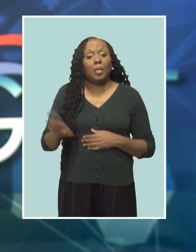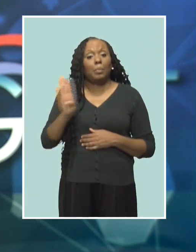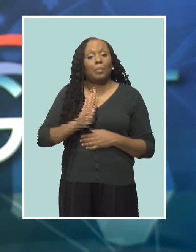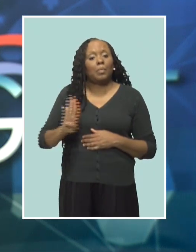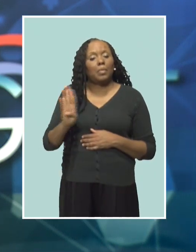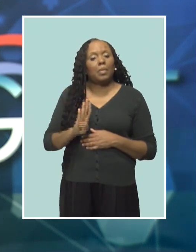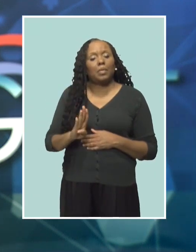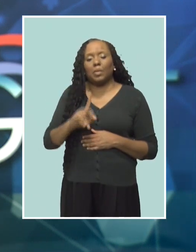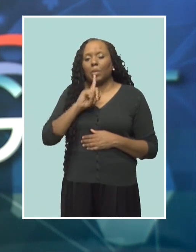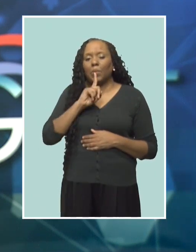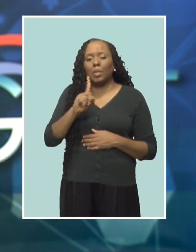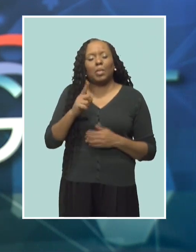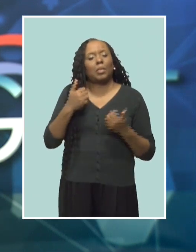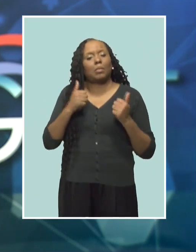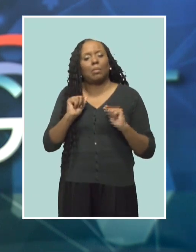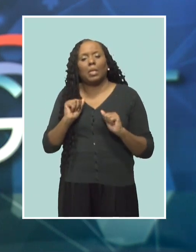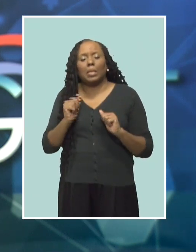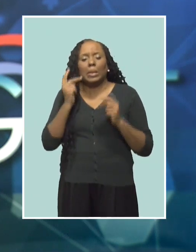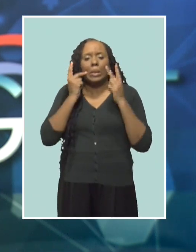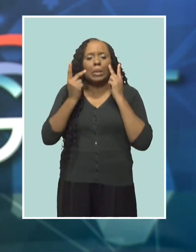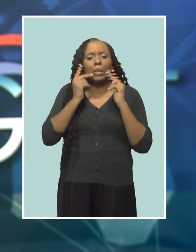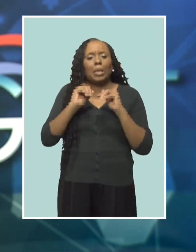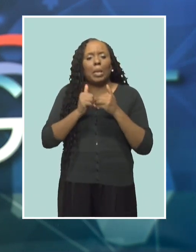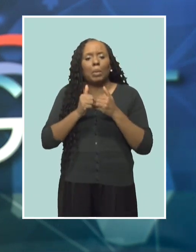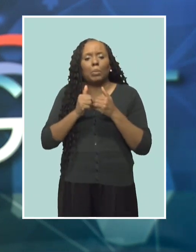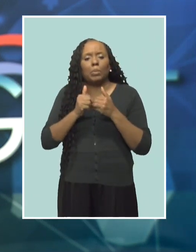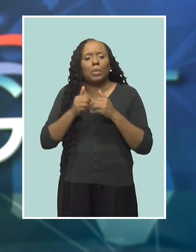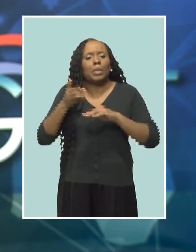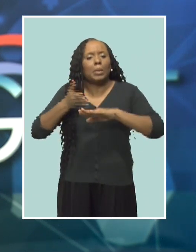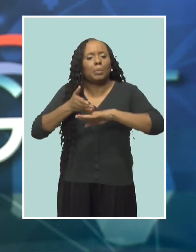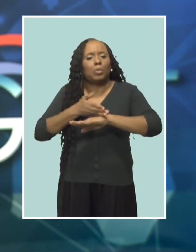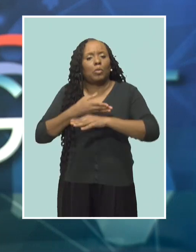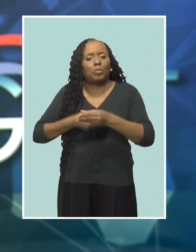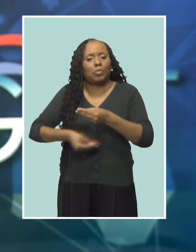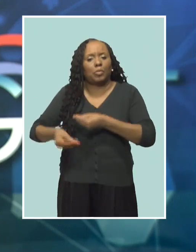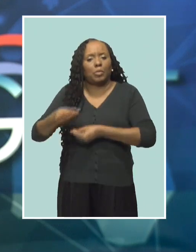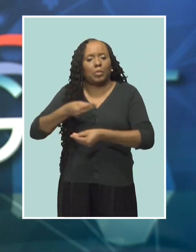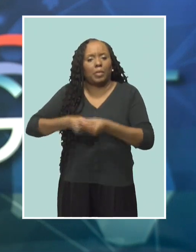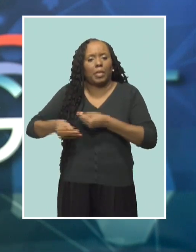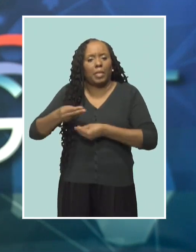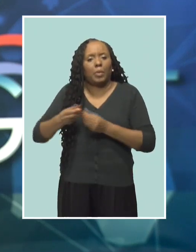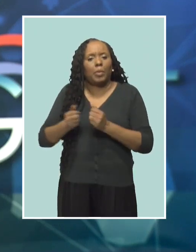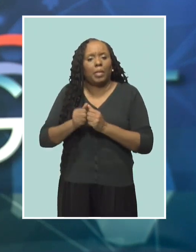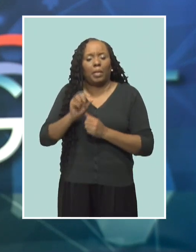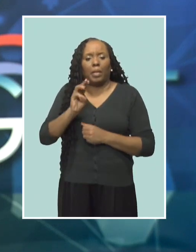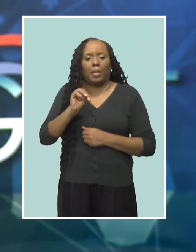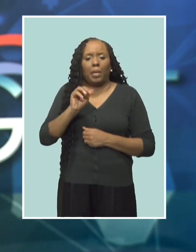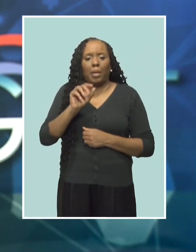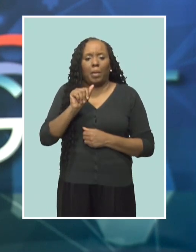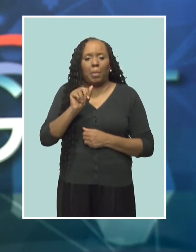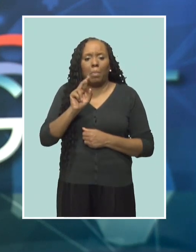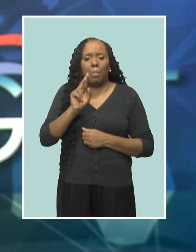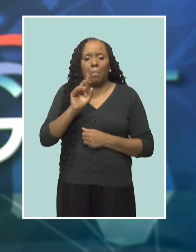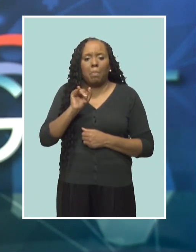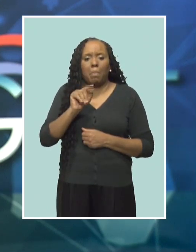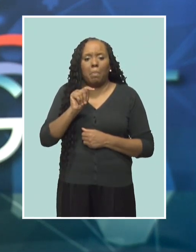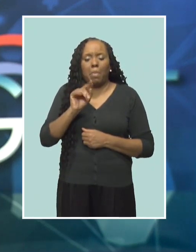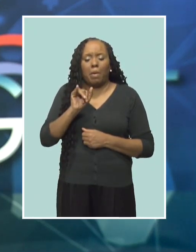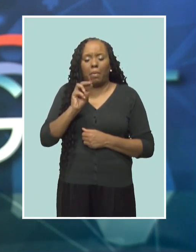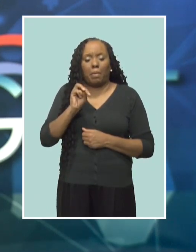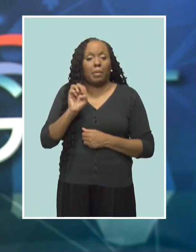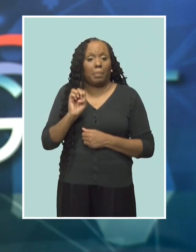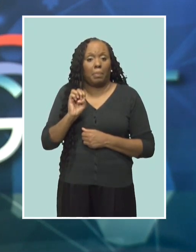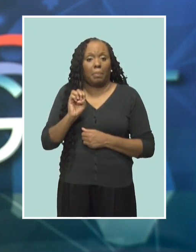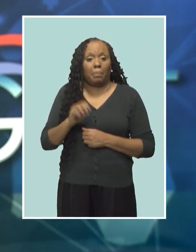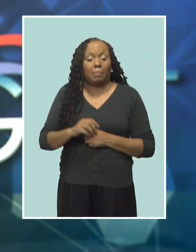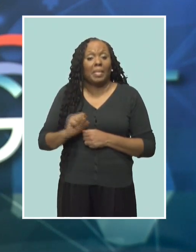Barbados is working to improve trade facilitation in the maritime sector. That's according to Minister of Energy and Business, Senator Lisa Cummins.